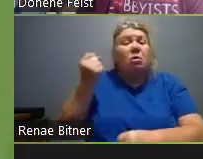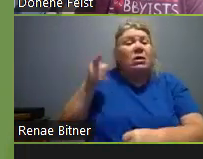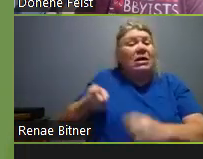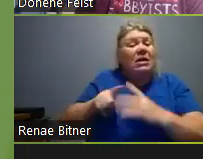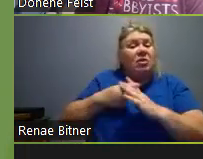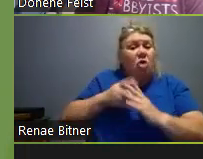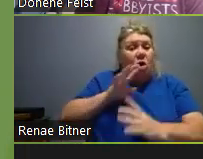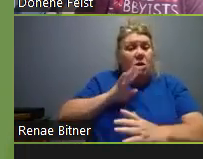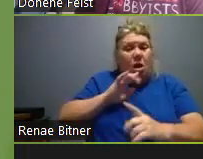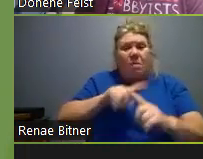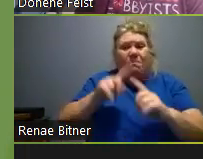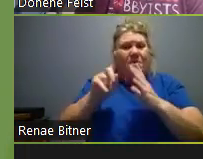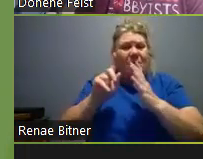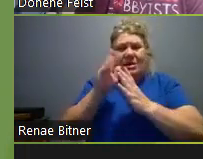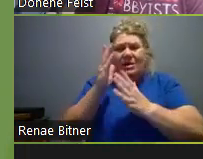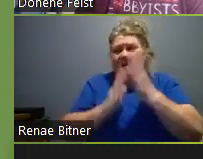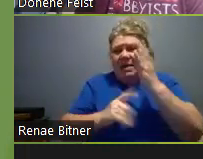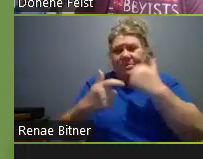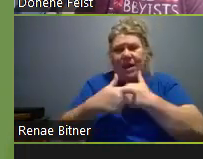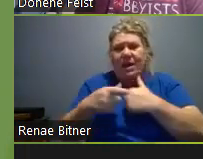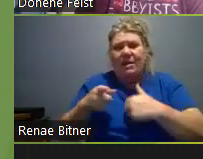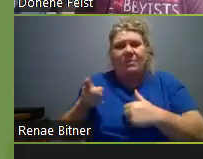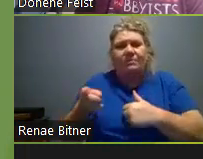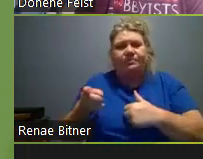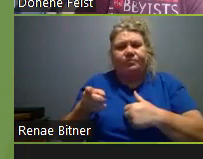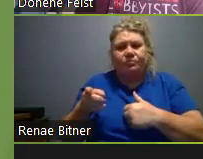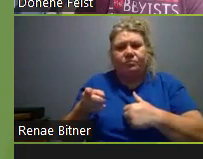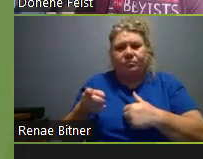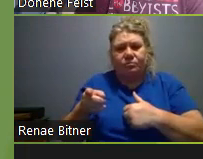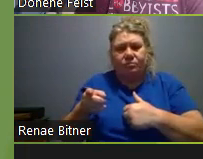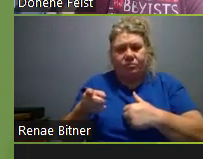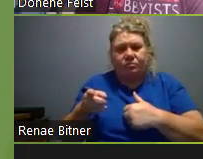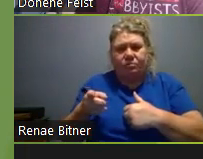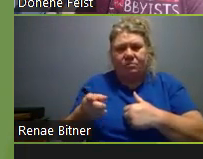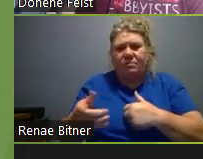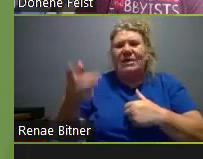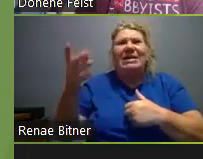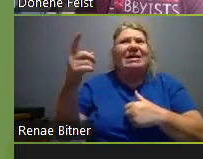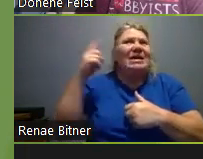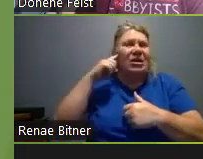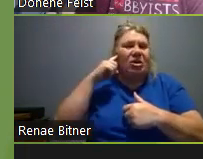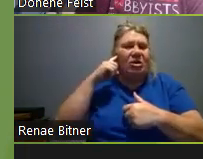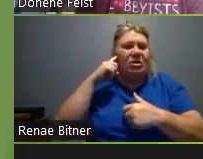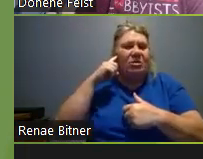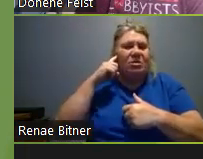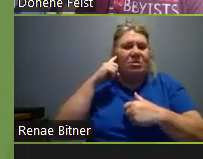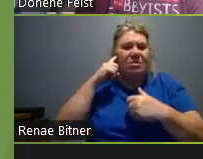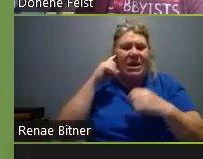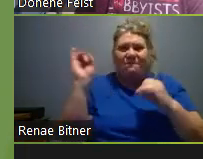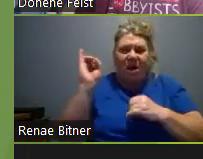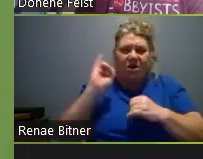somewhere in between there, he had gotten several pretty significant hearing infections, and his temp